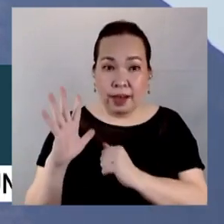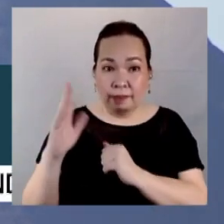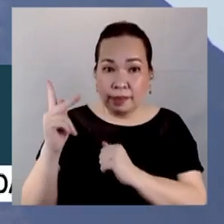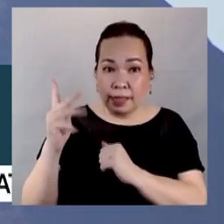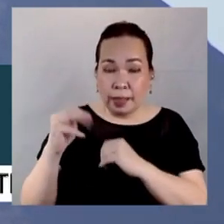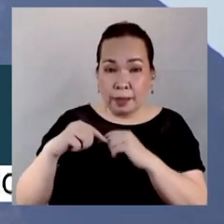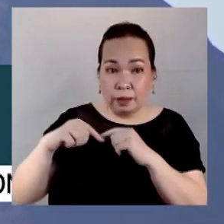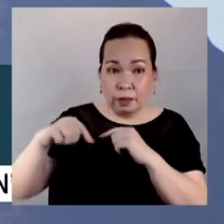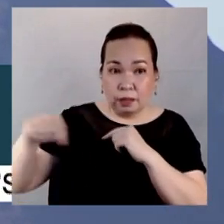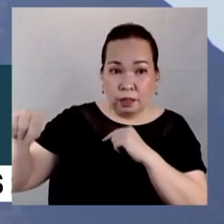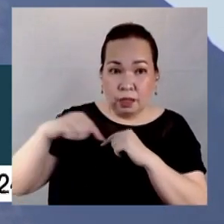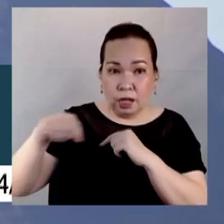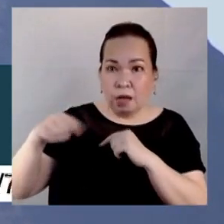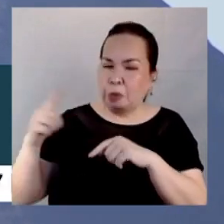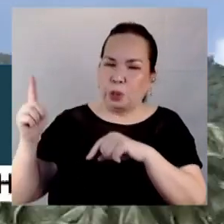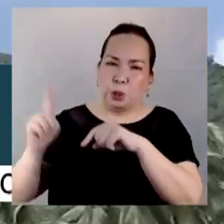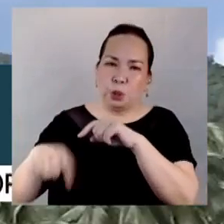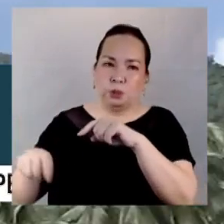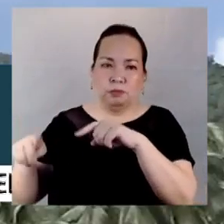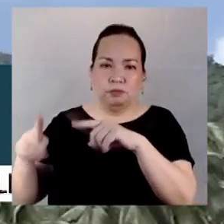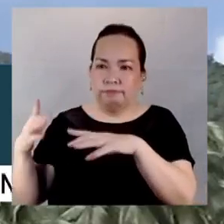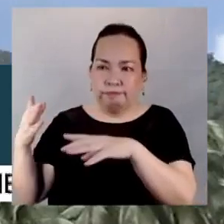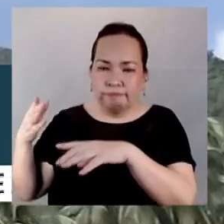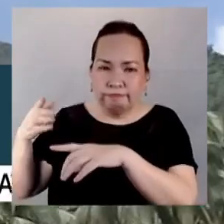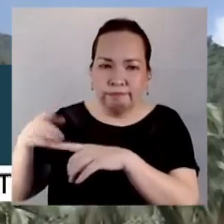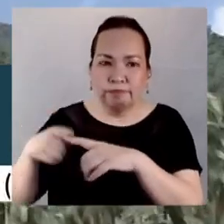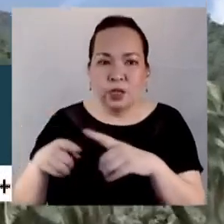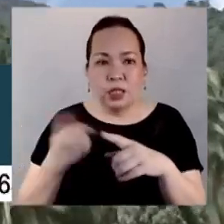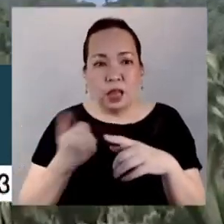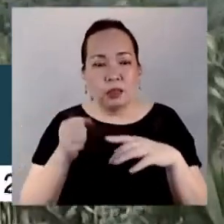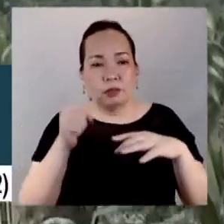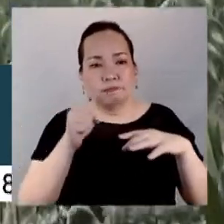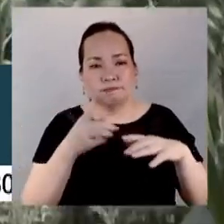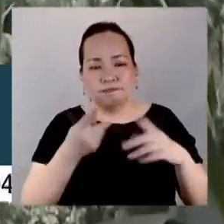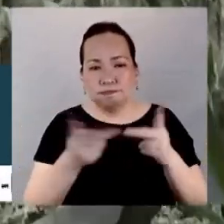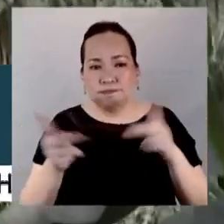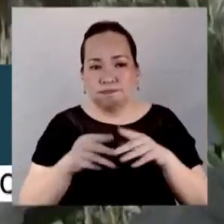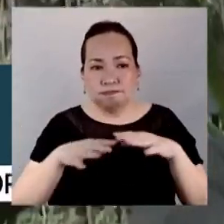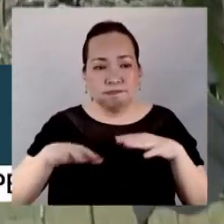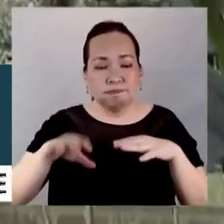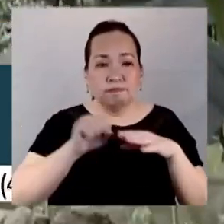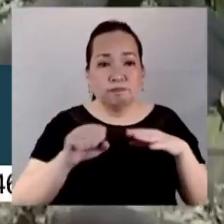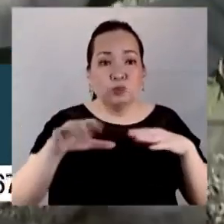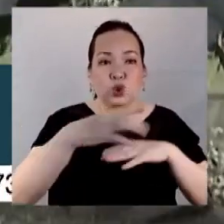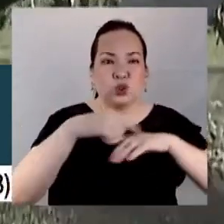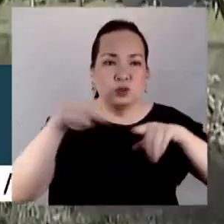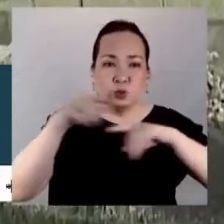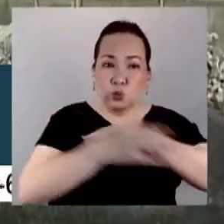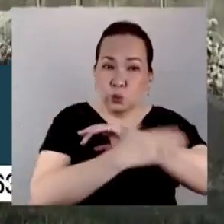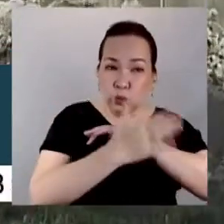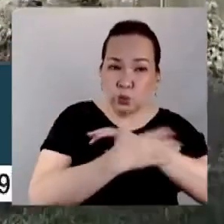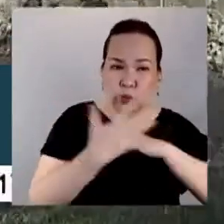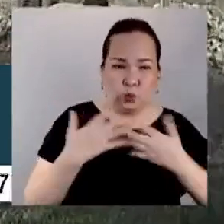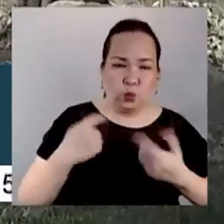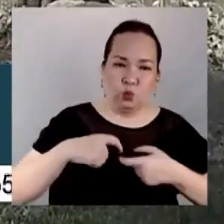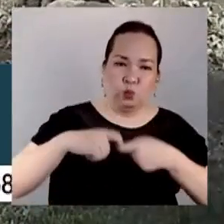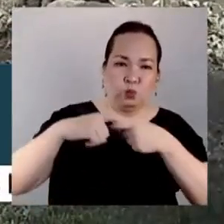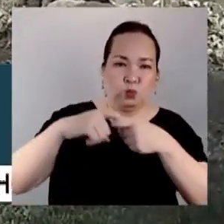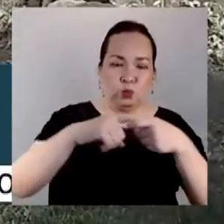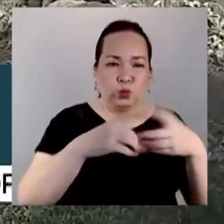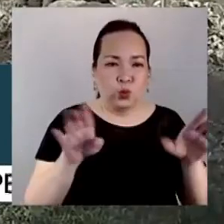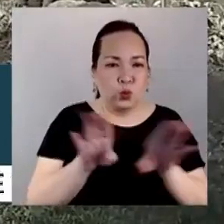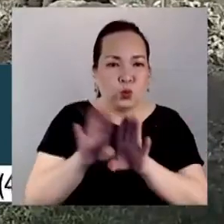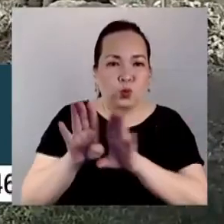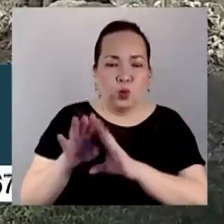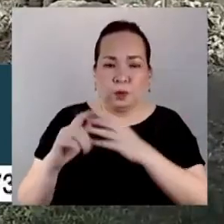already suspended. The resorts in Uban, Sorsogon were also temporarily closed starting today. Carmina? Thanks a lot. Jose Carretero